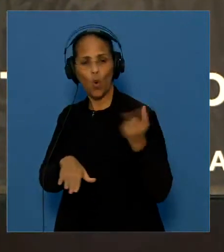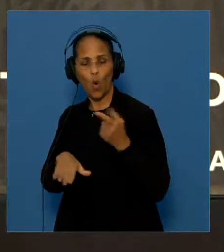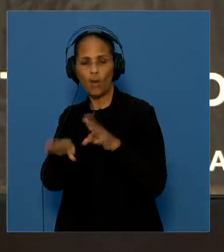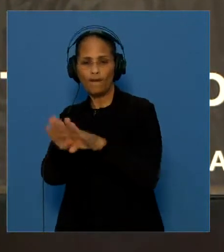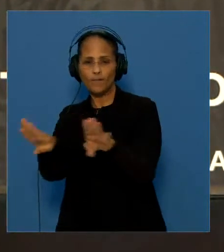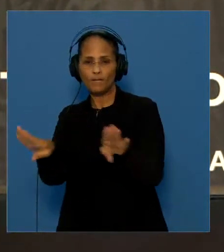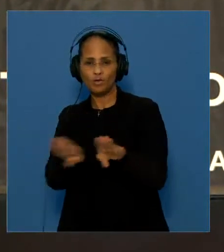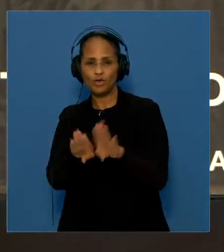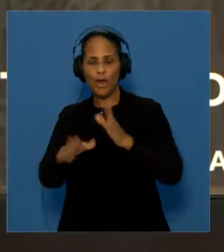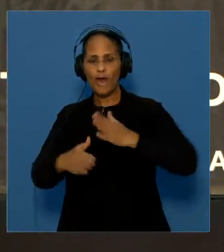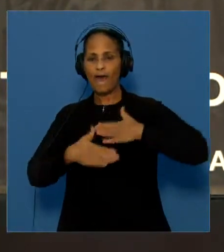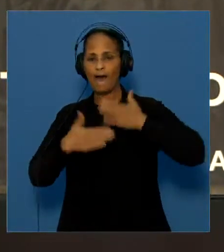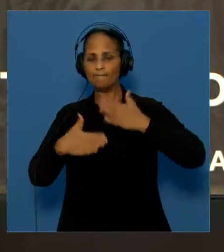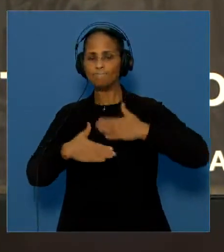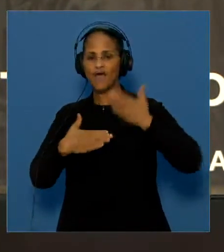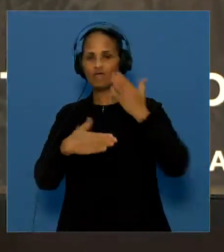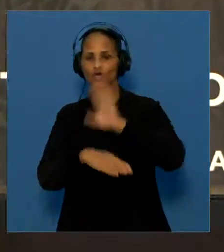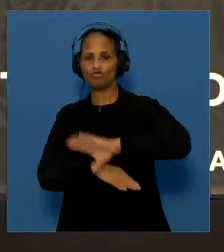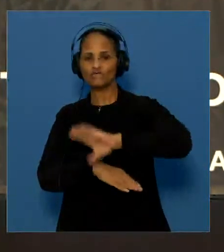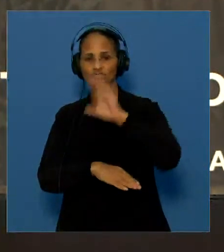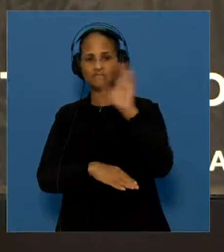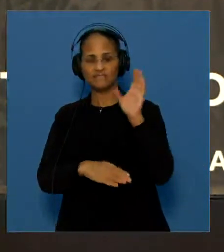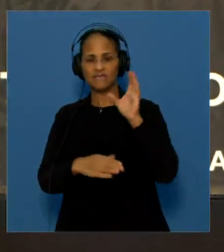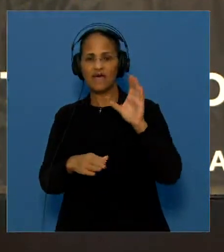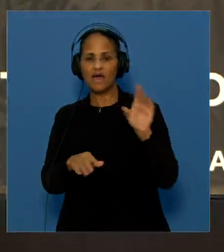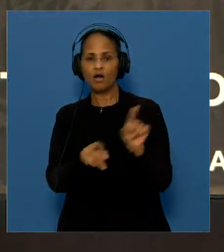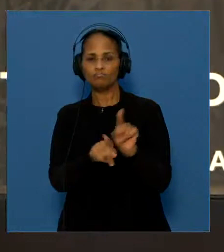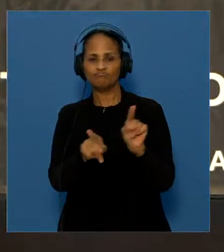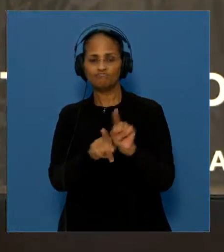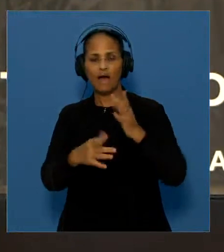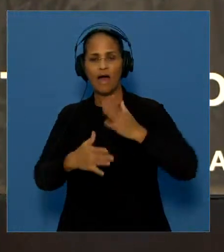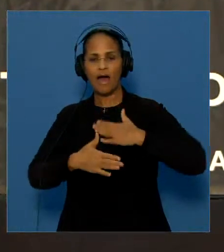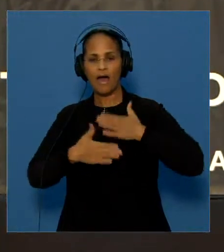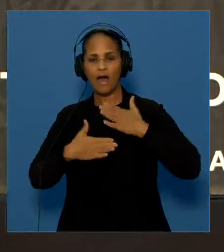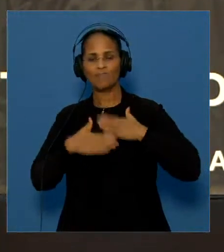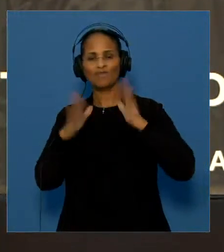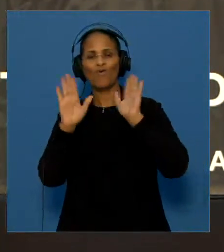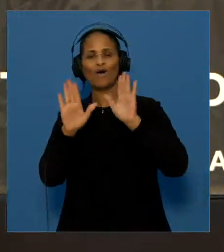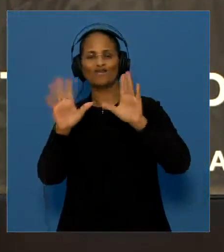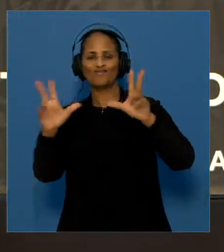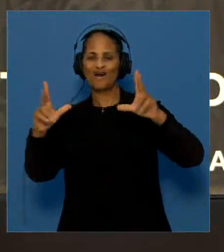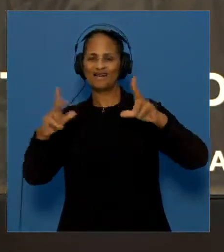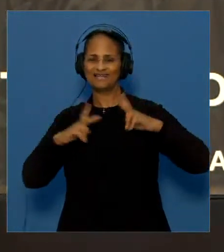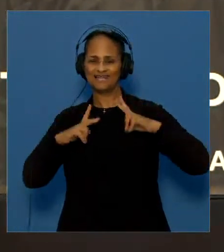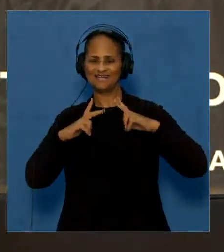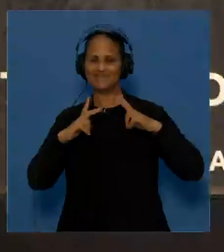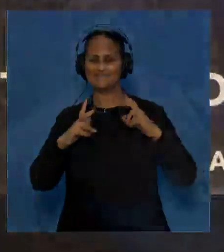Bermuda a Merry Christmas and have a wonderful holiday.